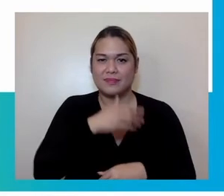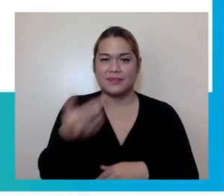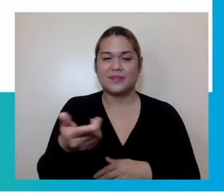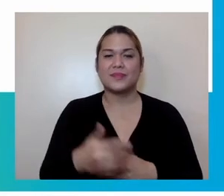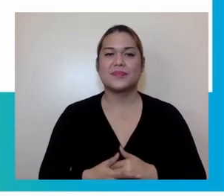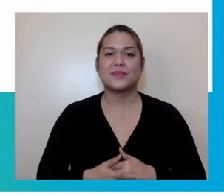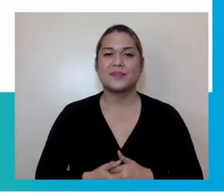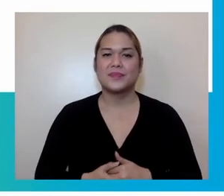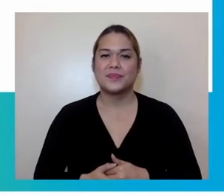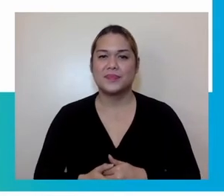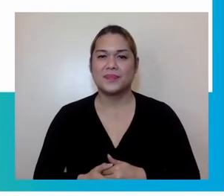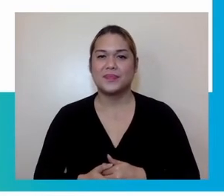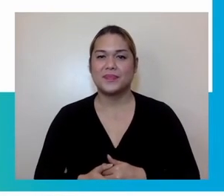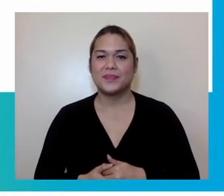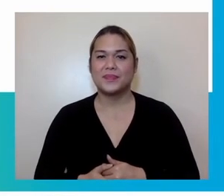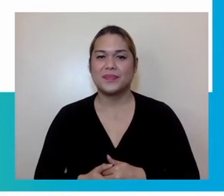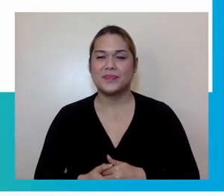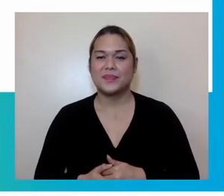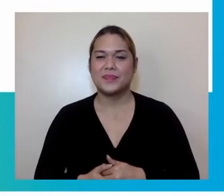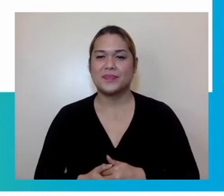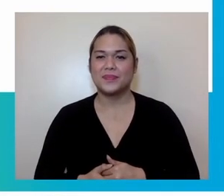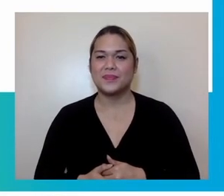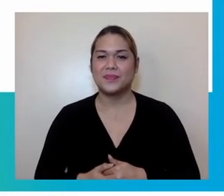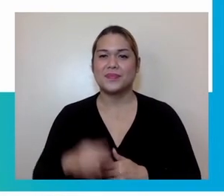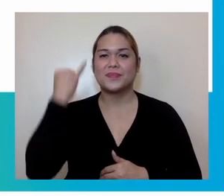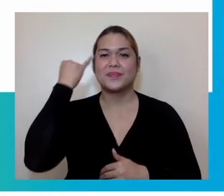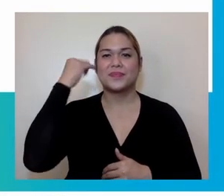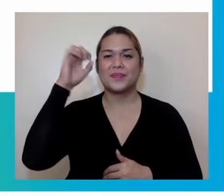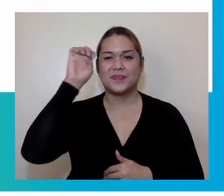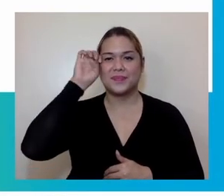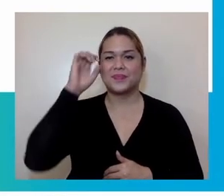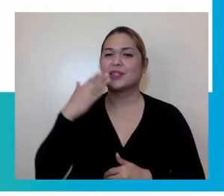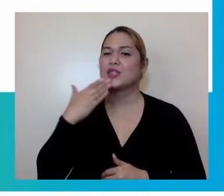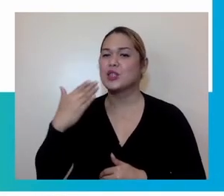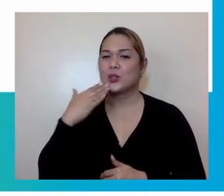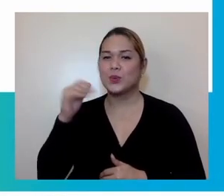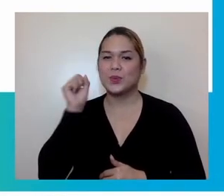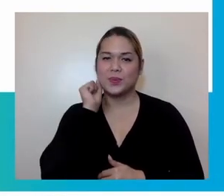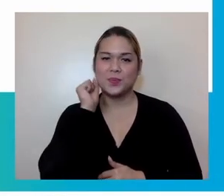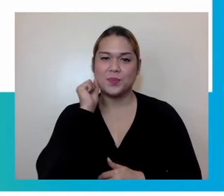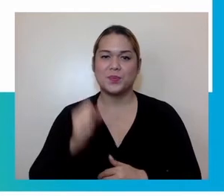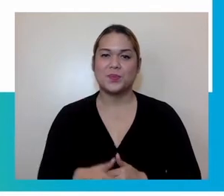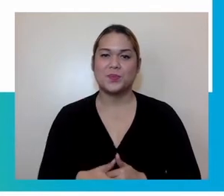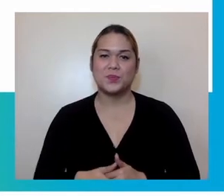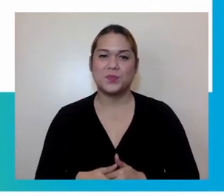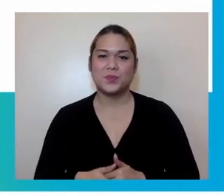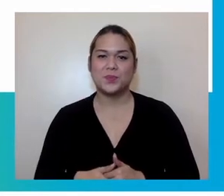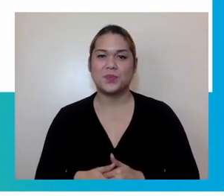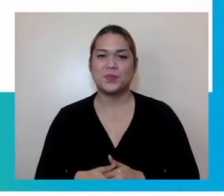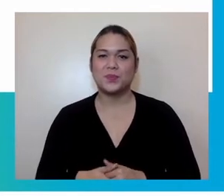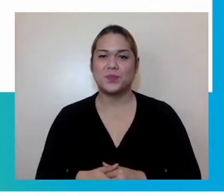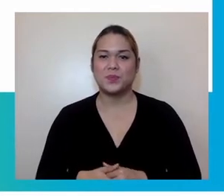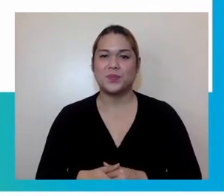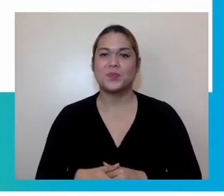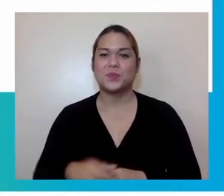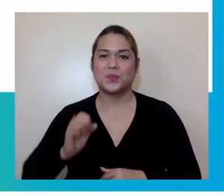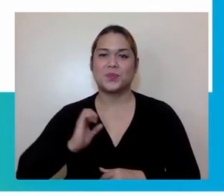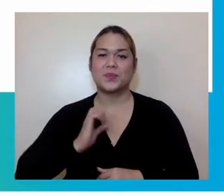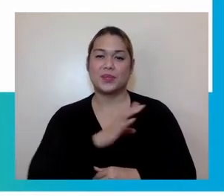Thank you, Sophie, and thank you to ED Roger Fisher, and thank you for the opportunity to